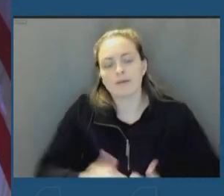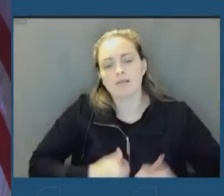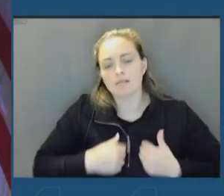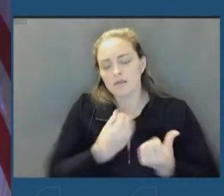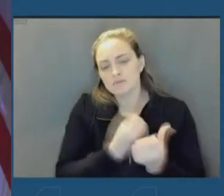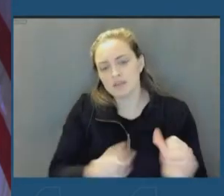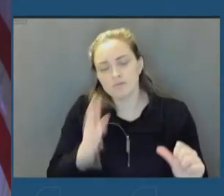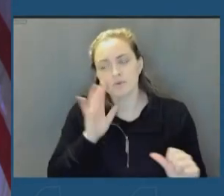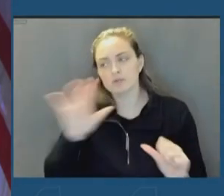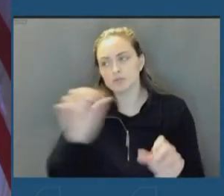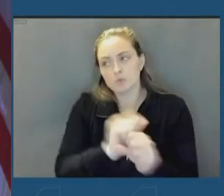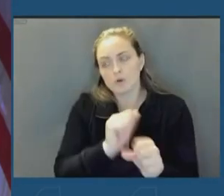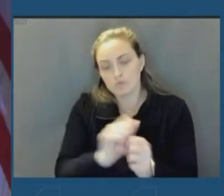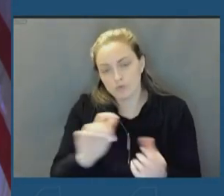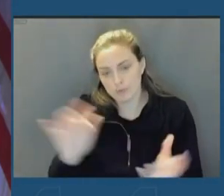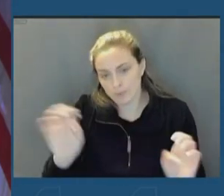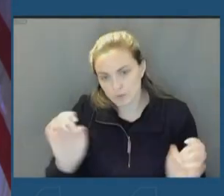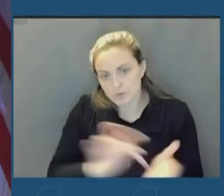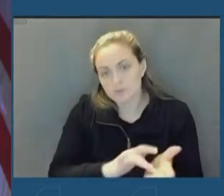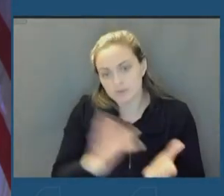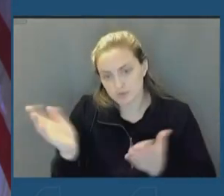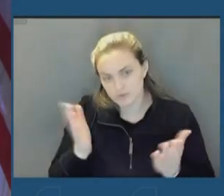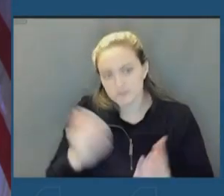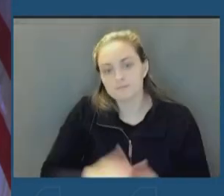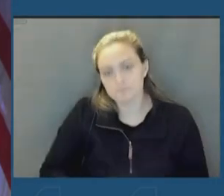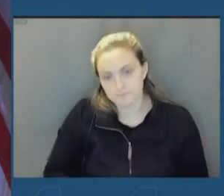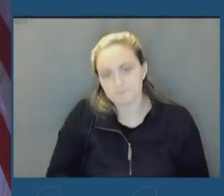from Emergency Medical Services.